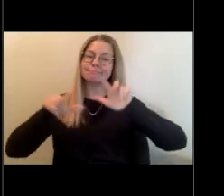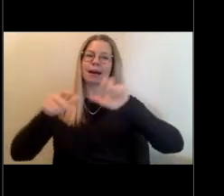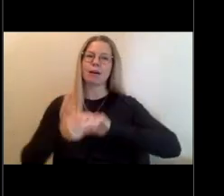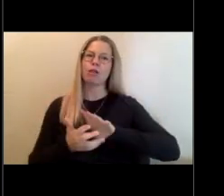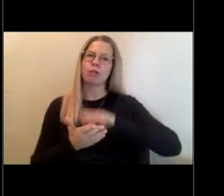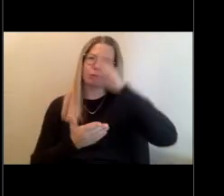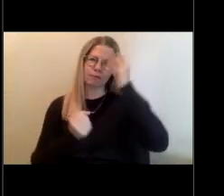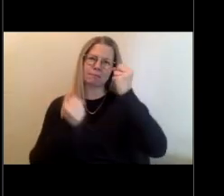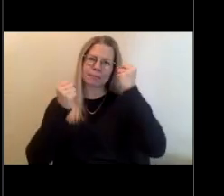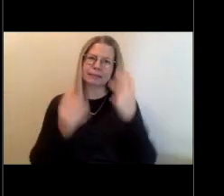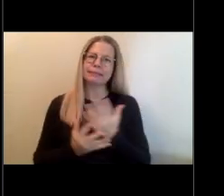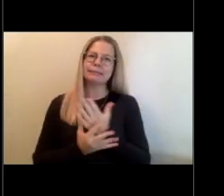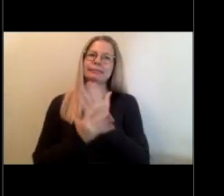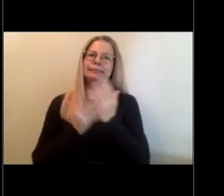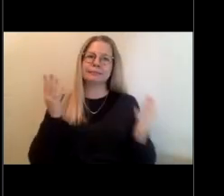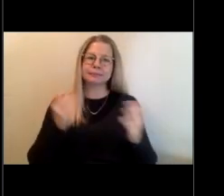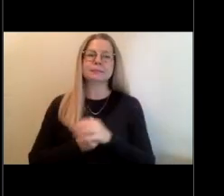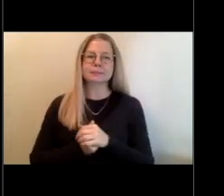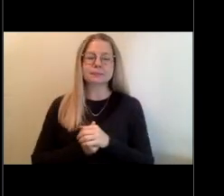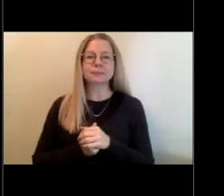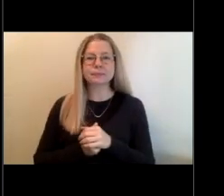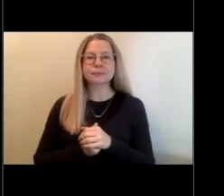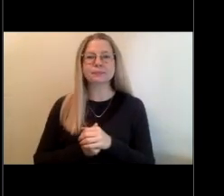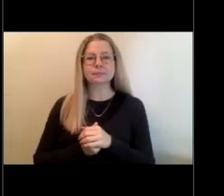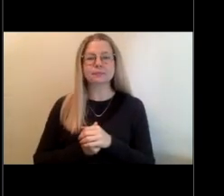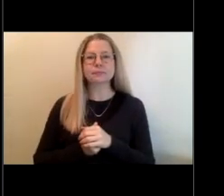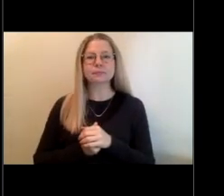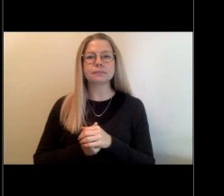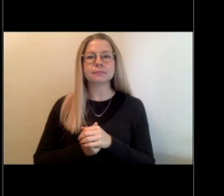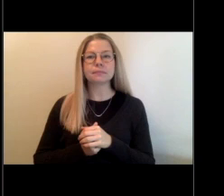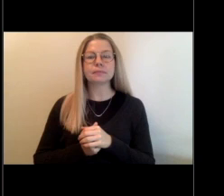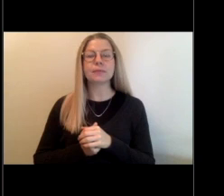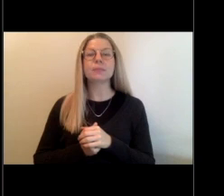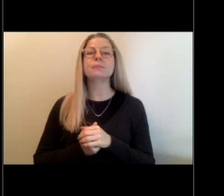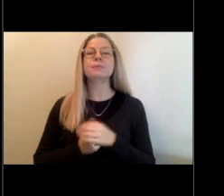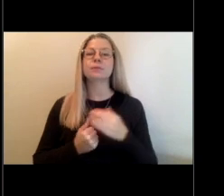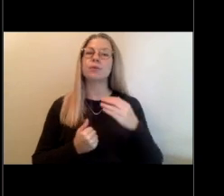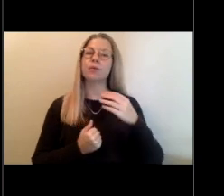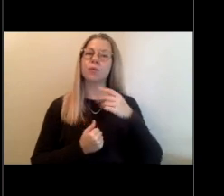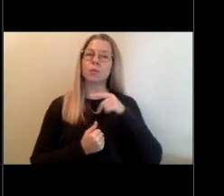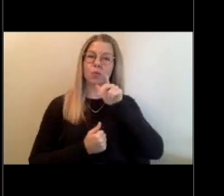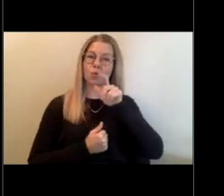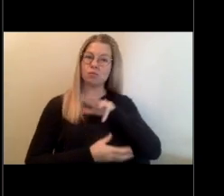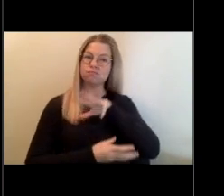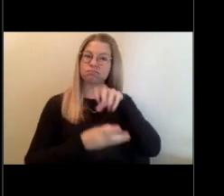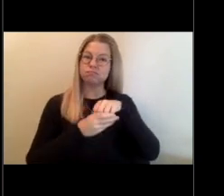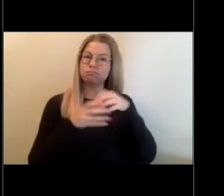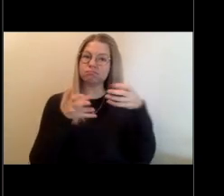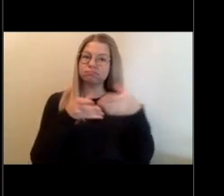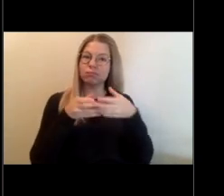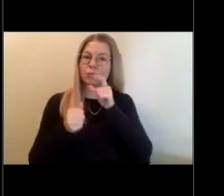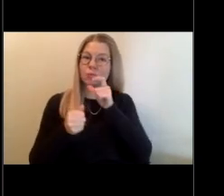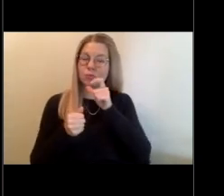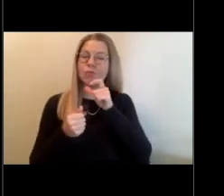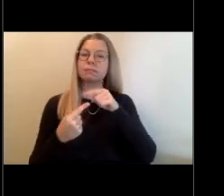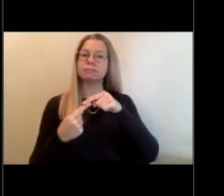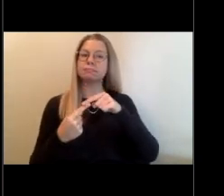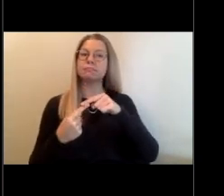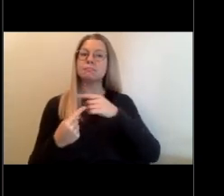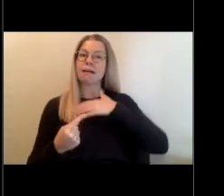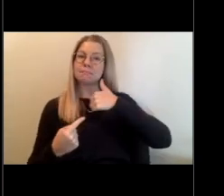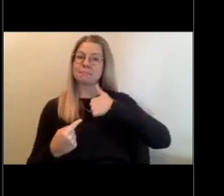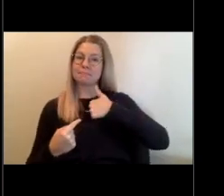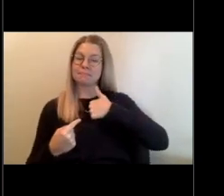Mount Kilimanjaro, and I did it with my husband, a good friend, and a team, was have a